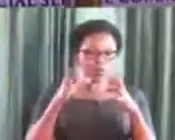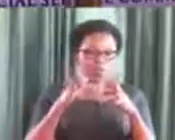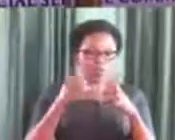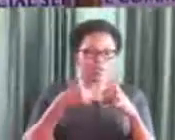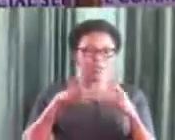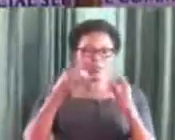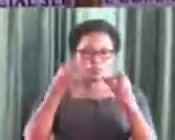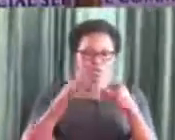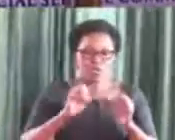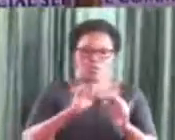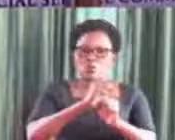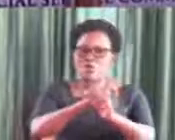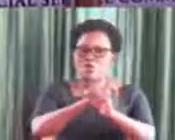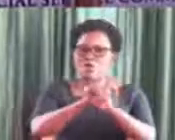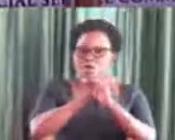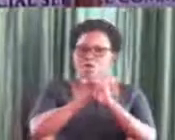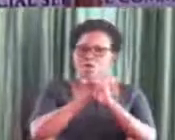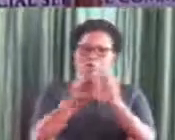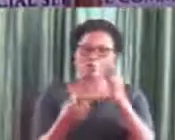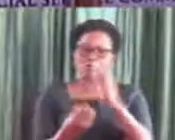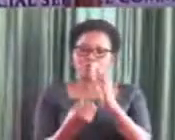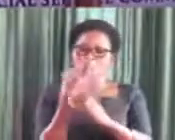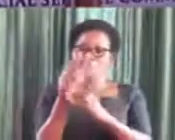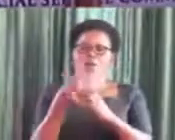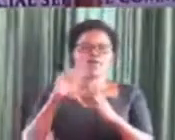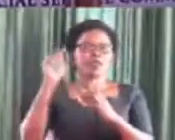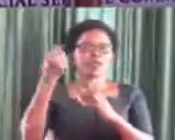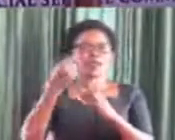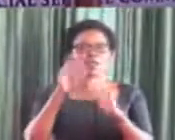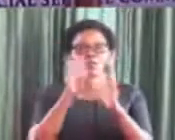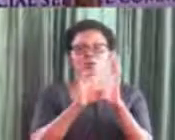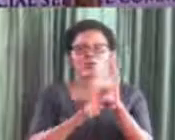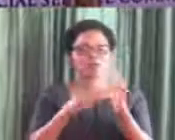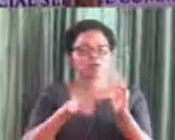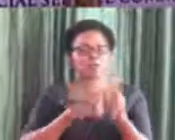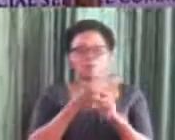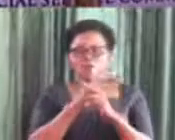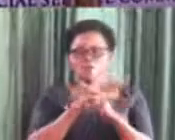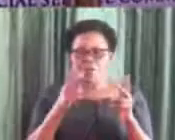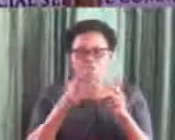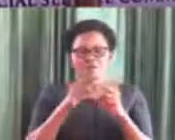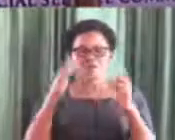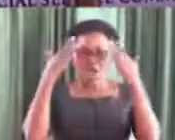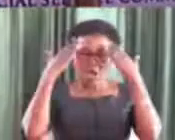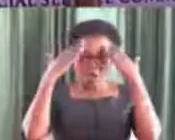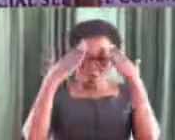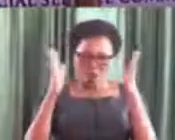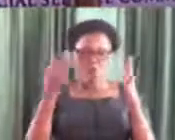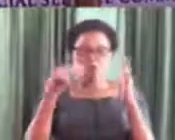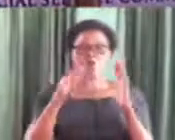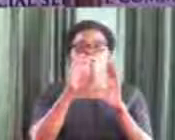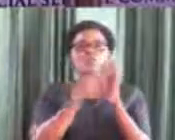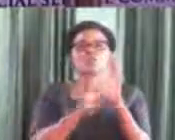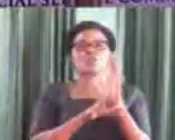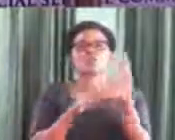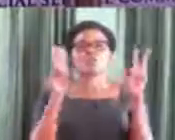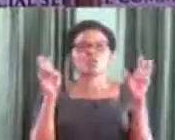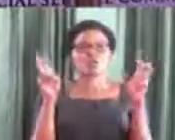the promulgation of the Kenyan Constitution. So I am very familiar with constitutional concepts.